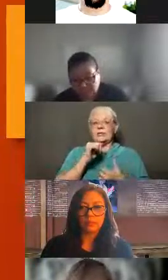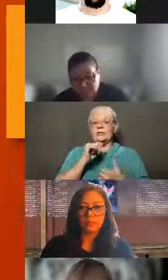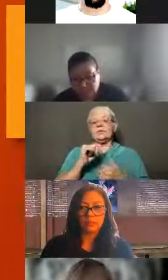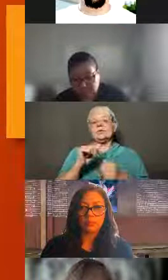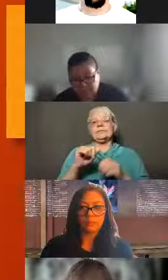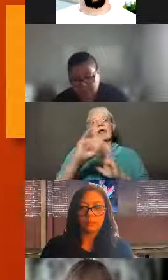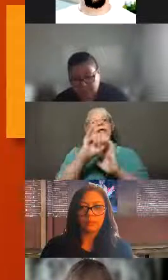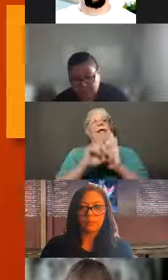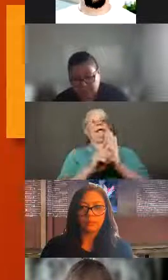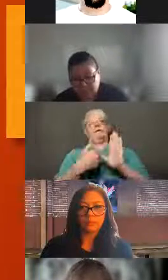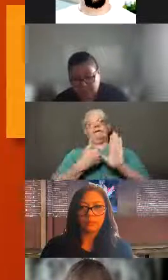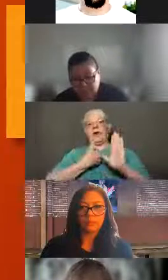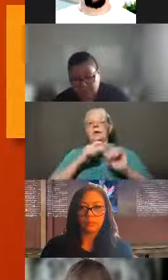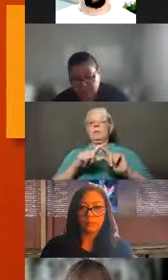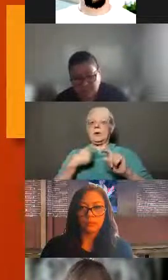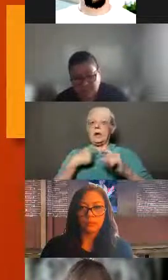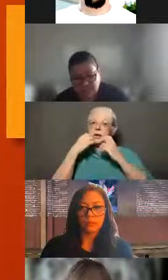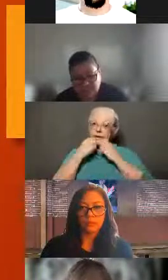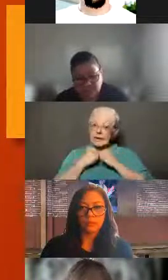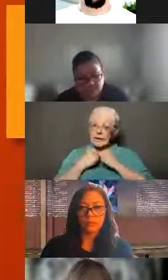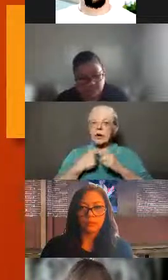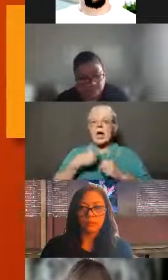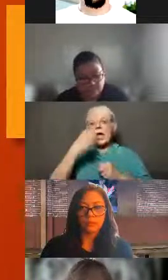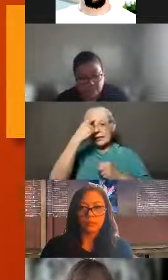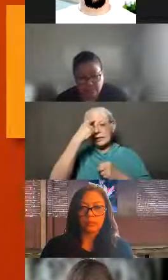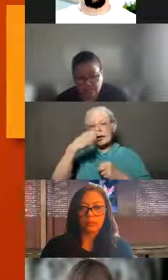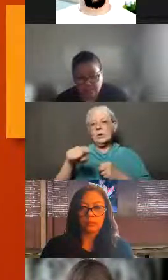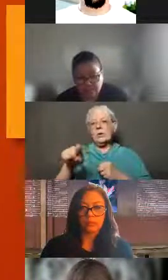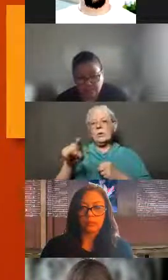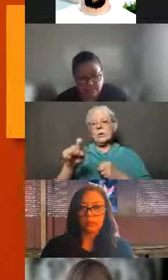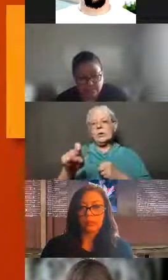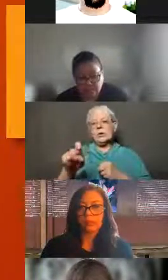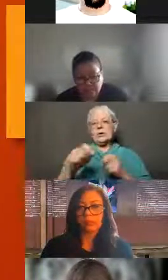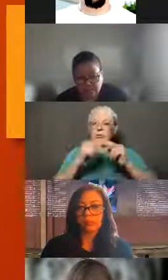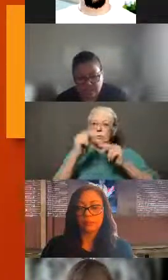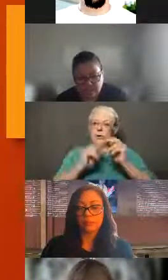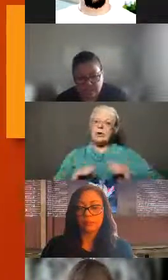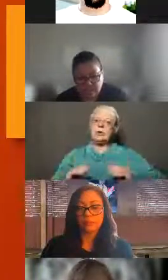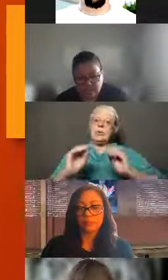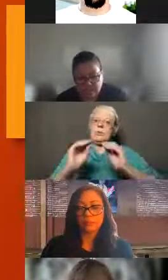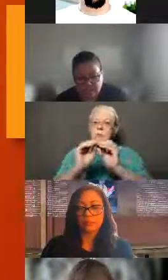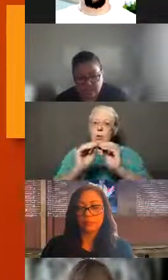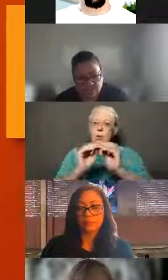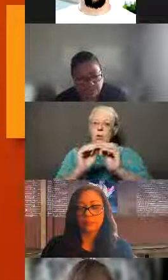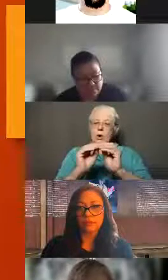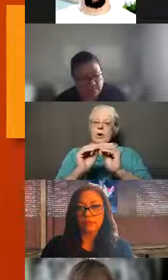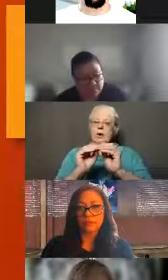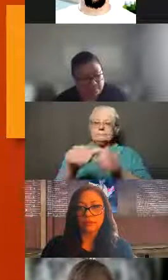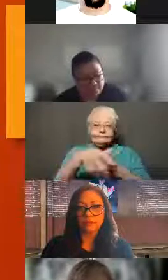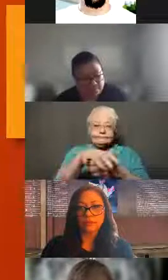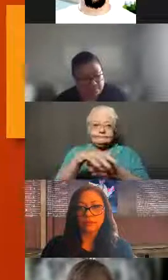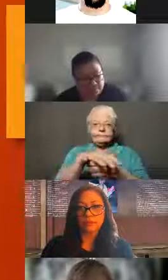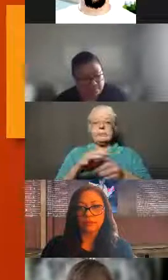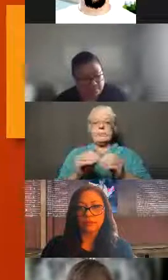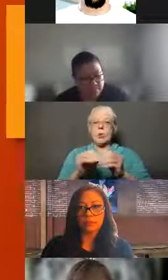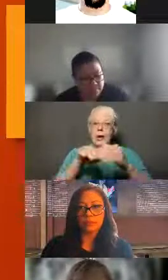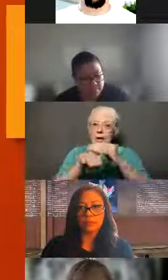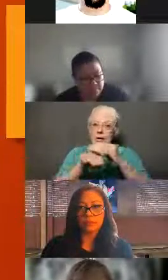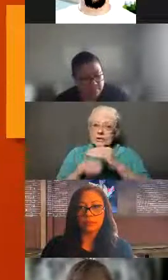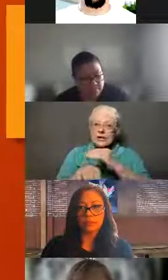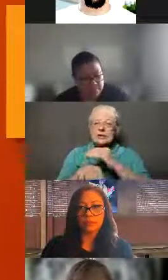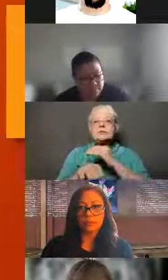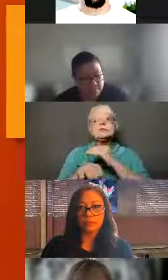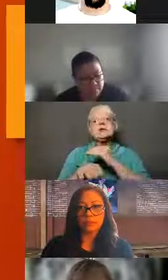I care. And the thing is that I think we need to just build more capacity, bring folks more in, build more access into